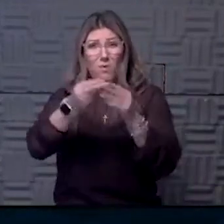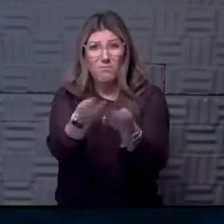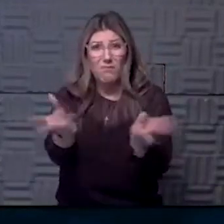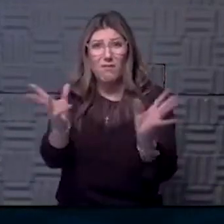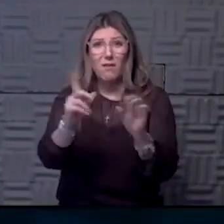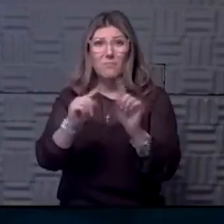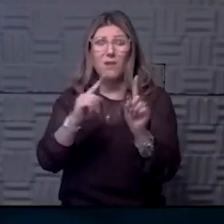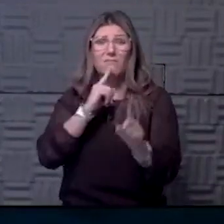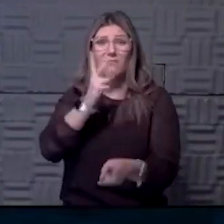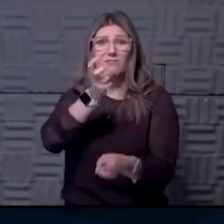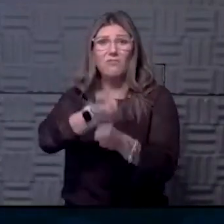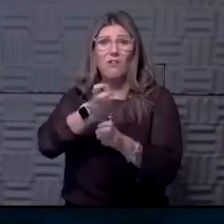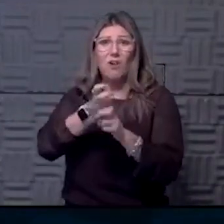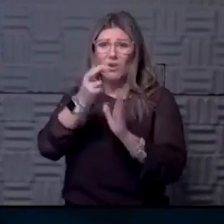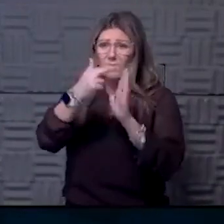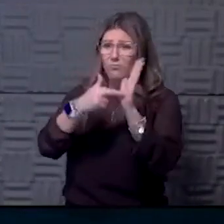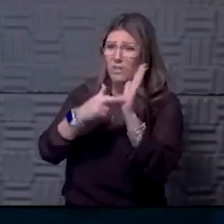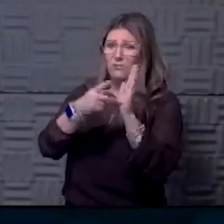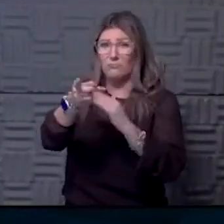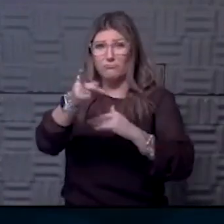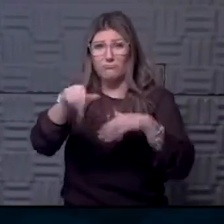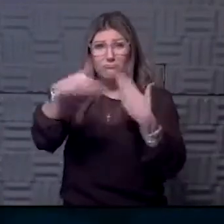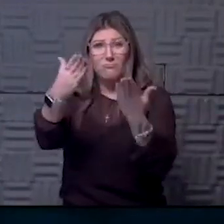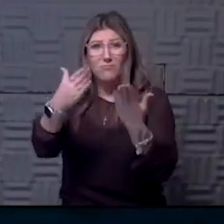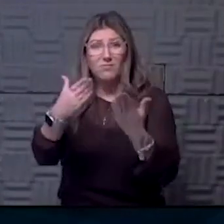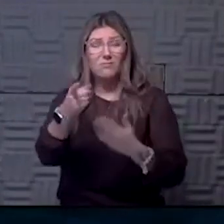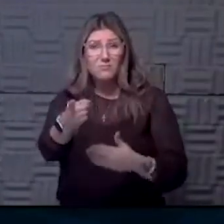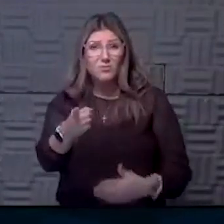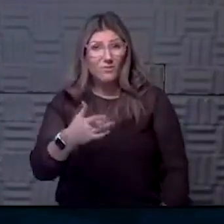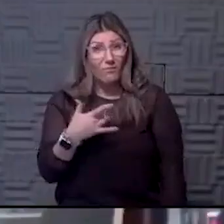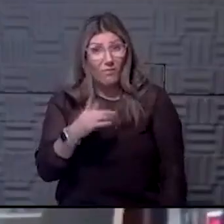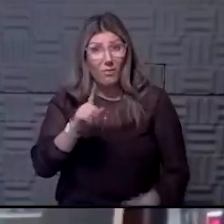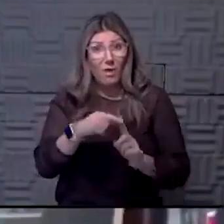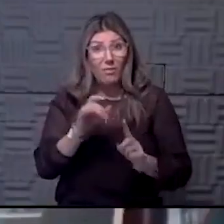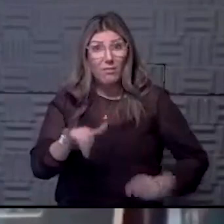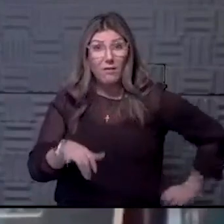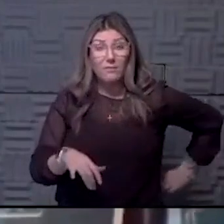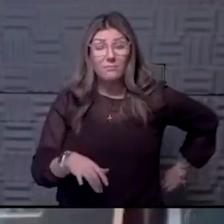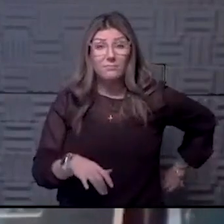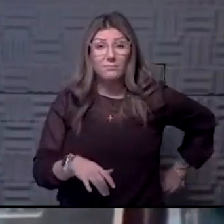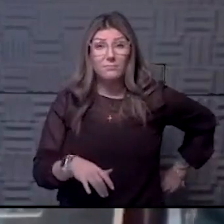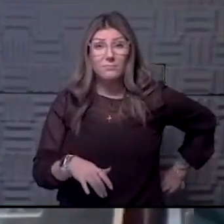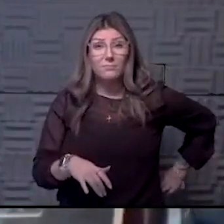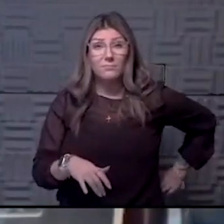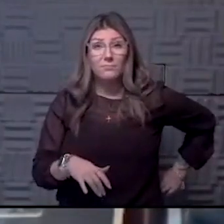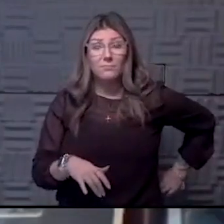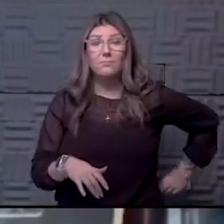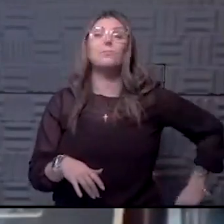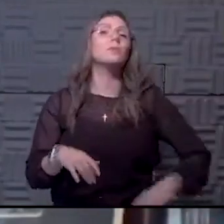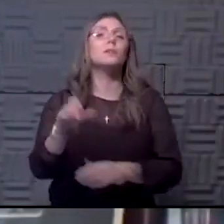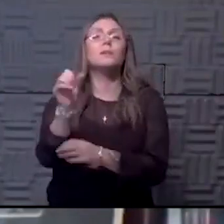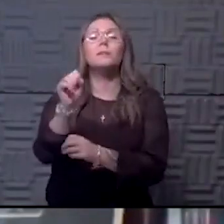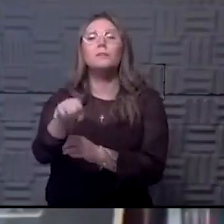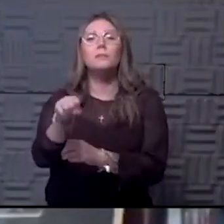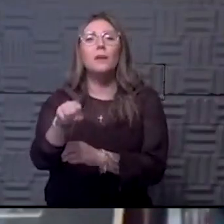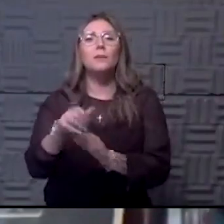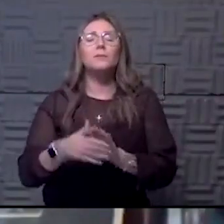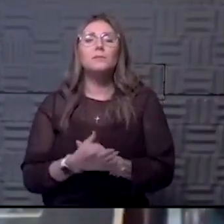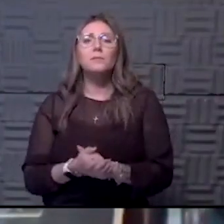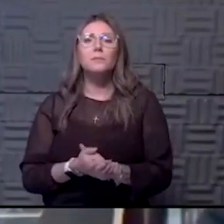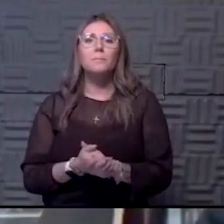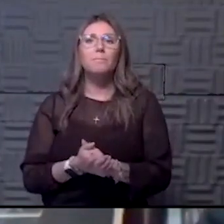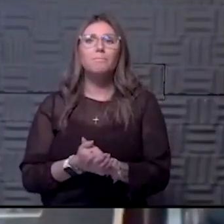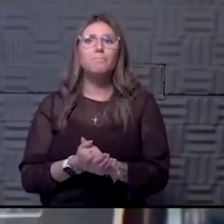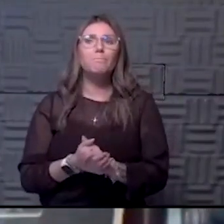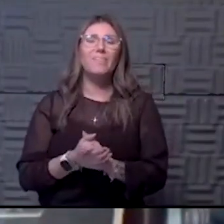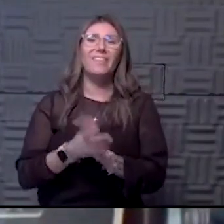been hard to register that you gave it. And did you get a sense for that? Well, yes. I mean, that the